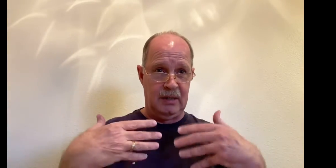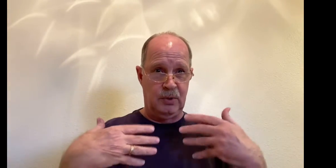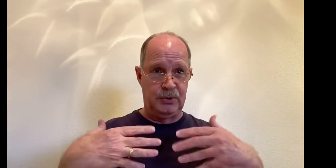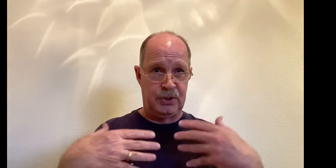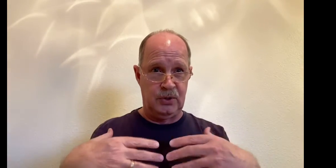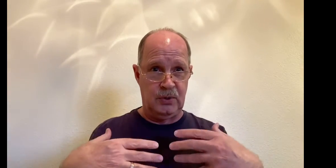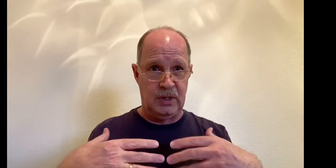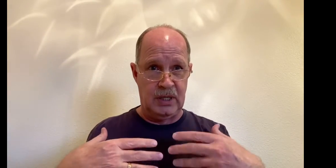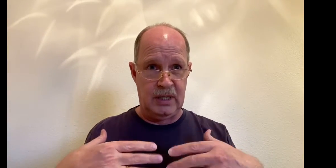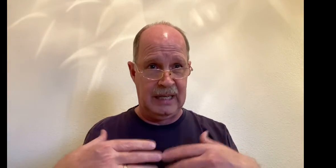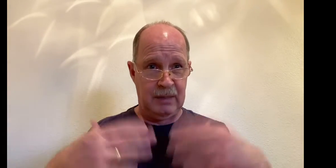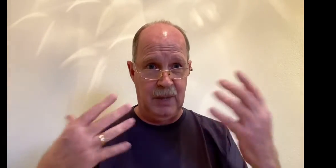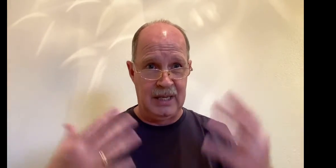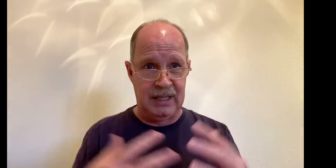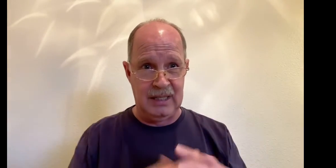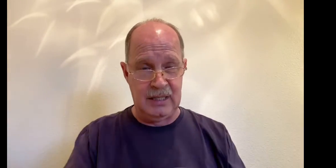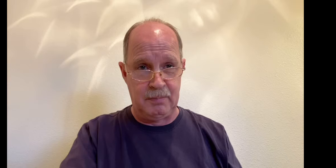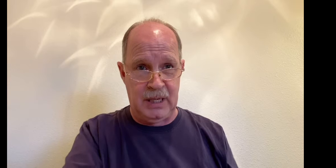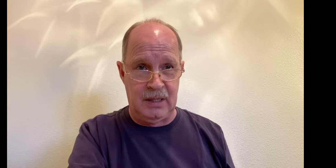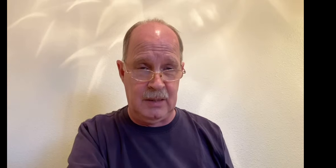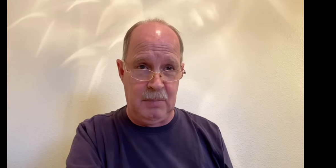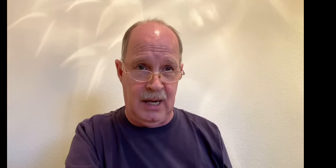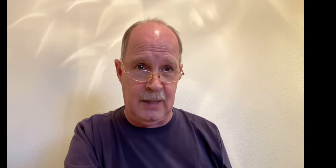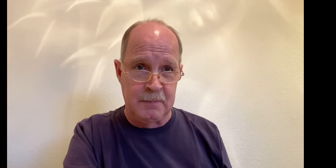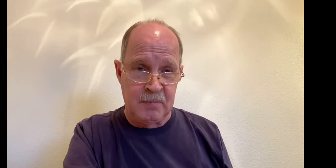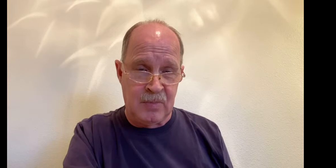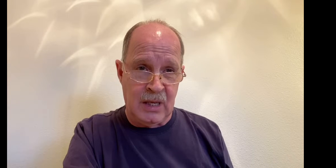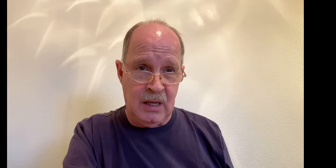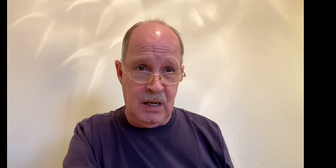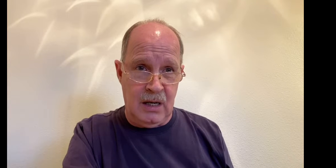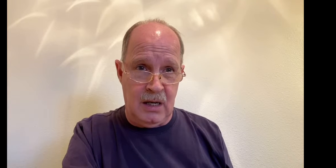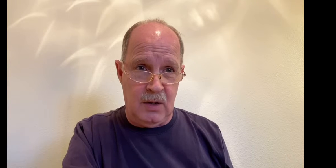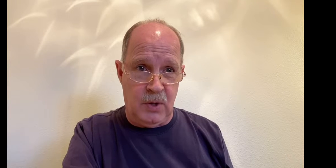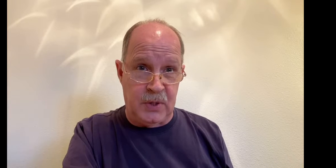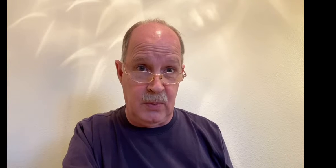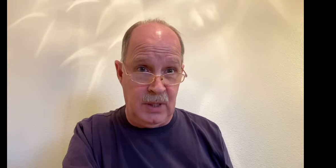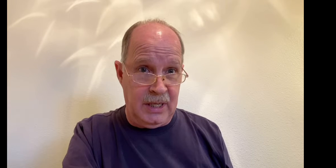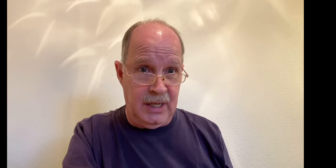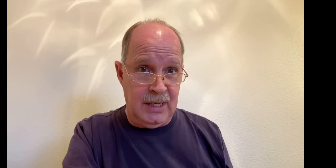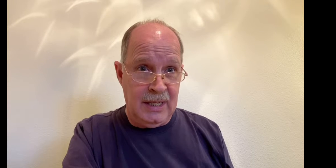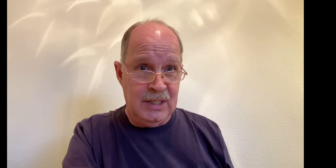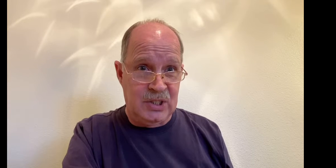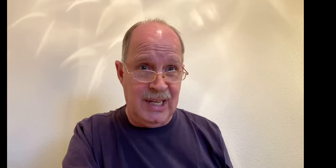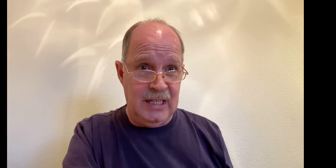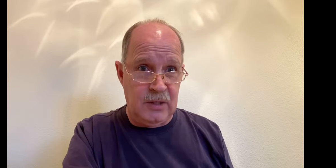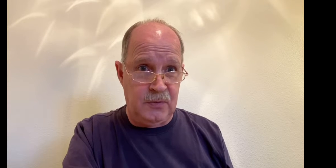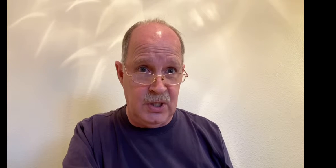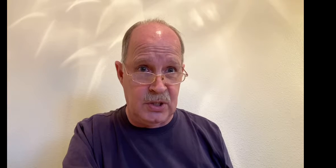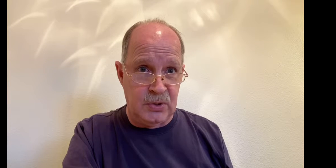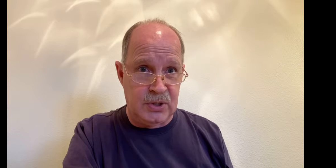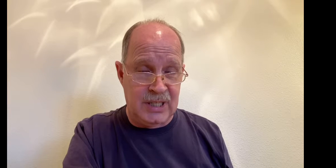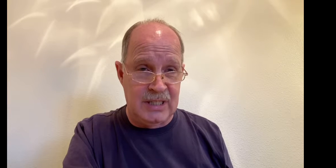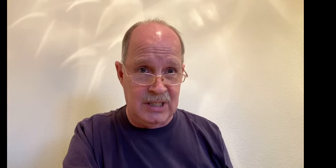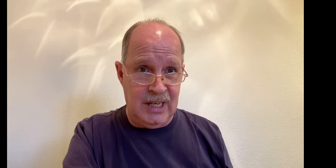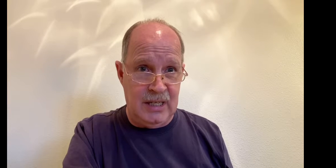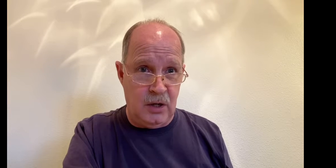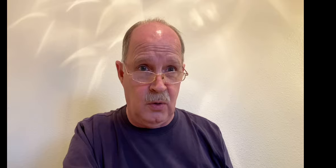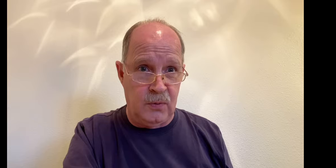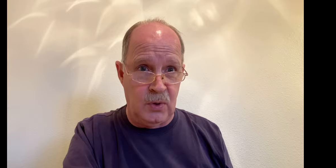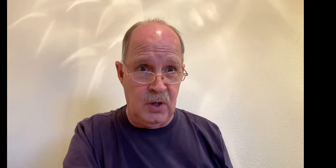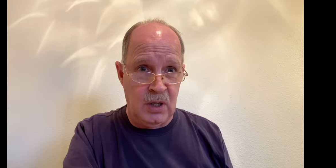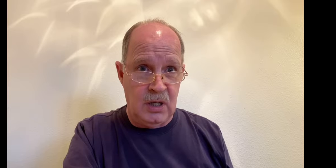being able to anybody get a mail-in ballot, what they really hate, state officials can